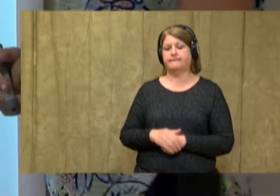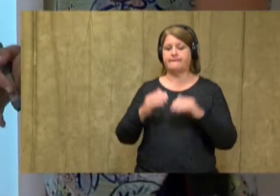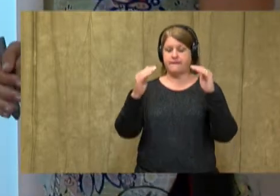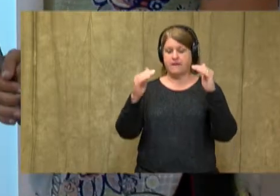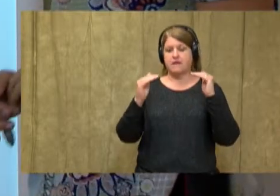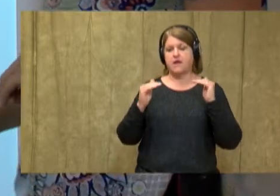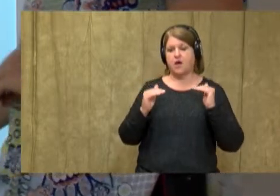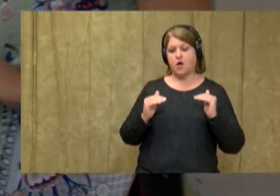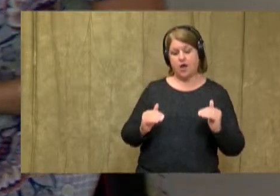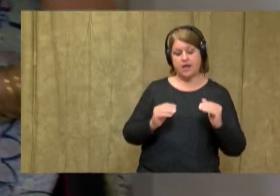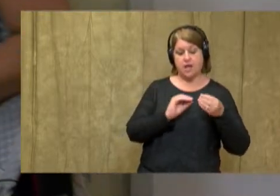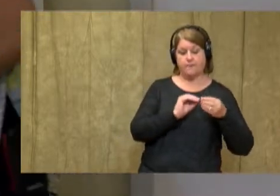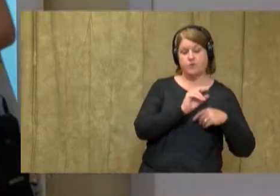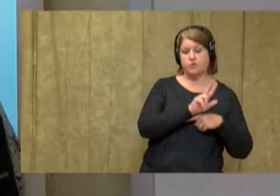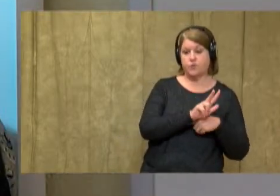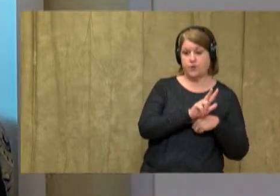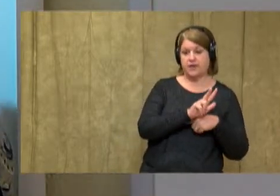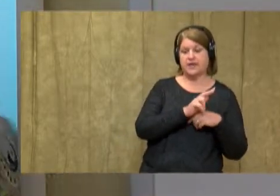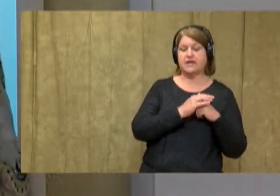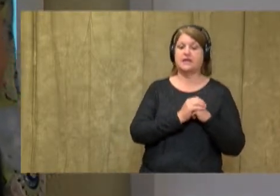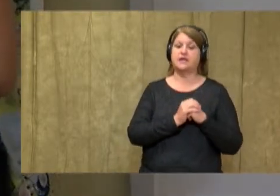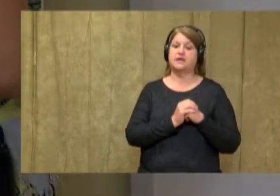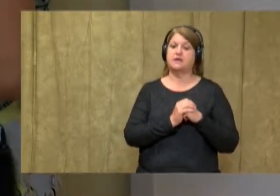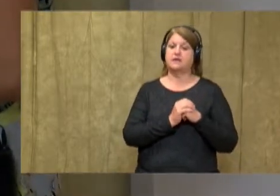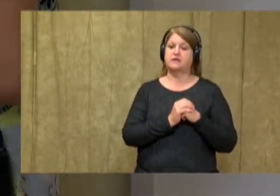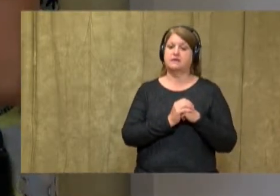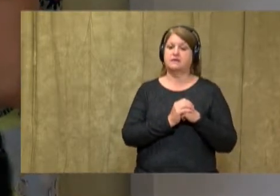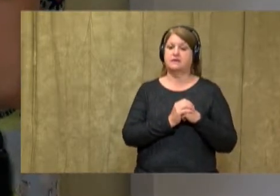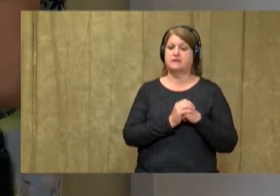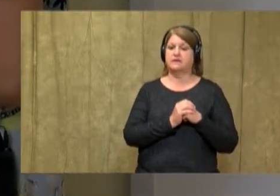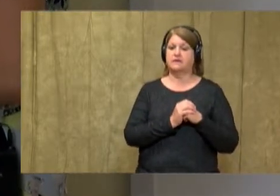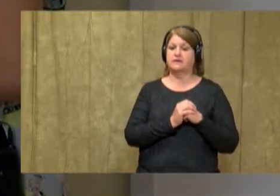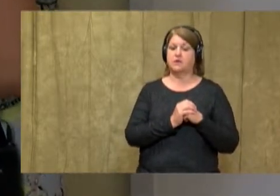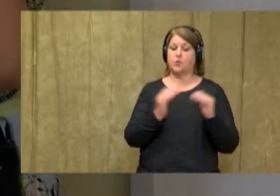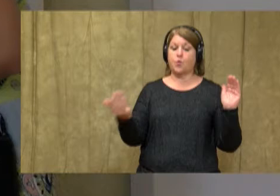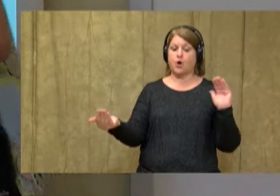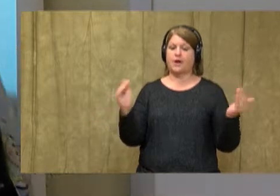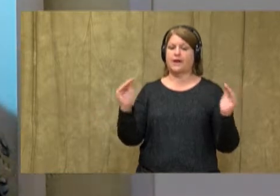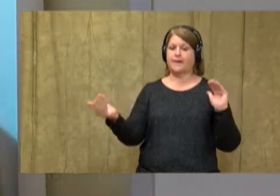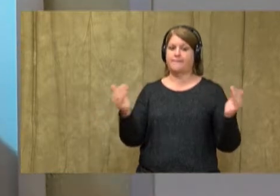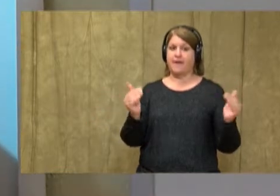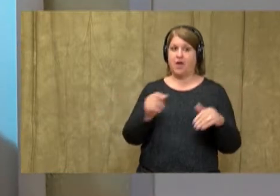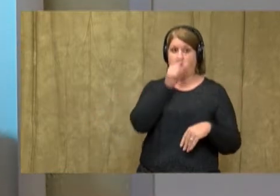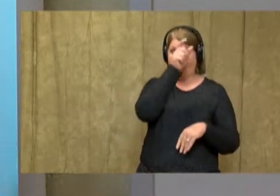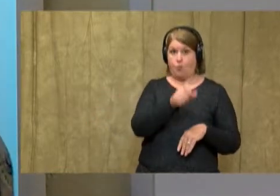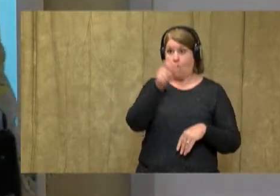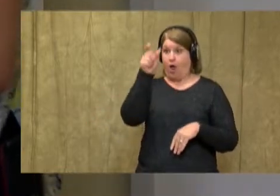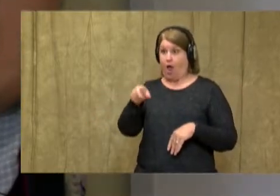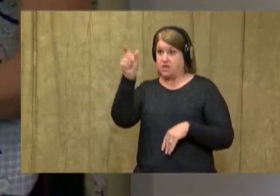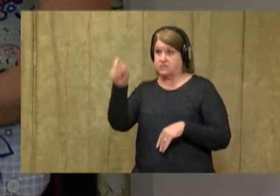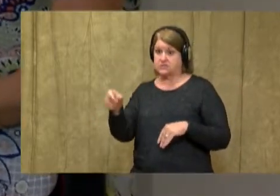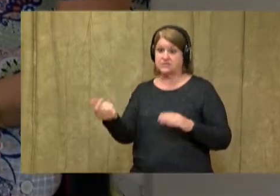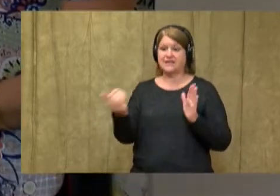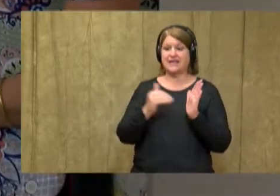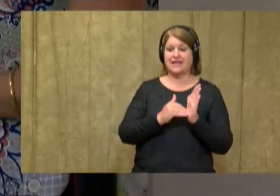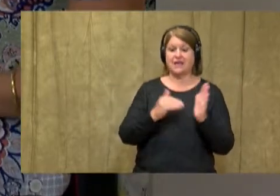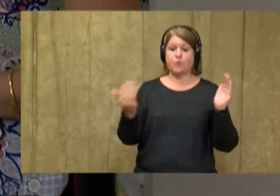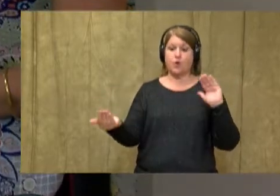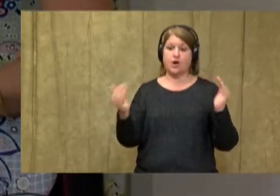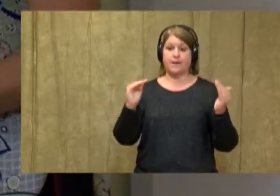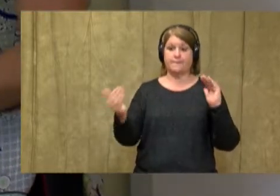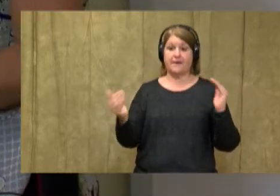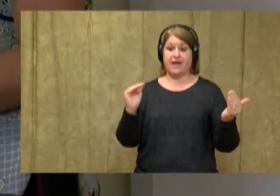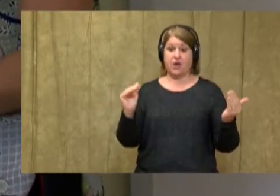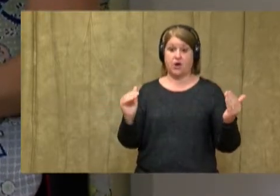All right, looking at number 3, we're going to compare these rods again. We are comparing